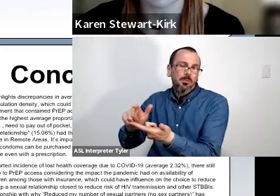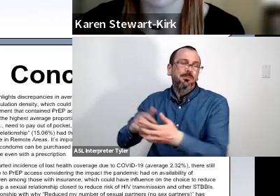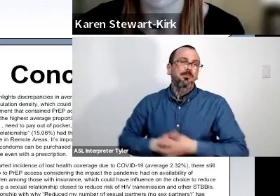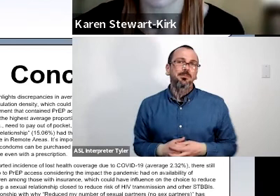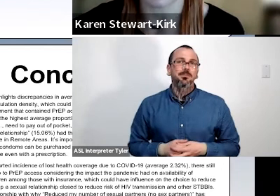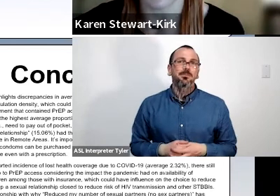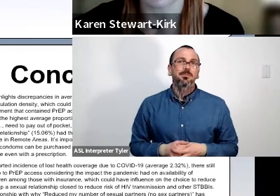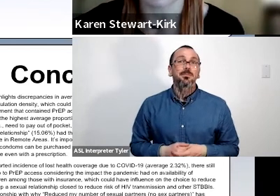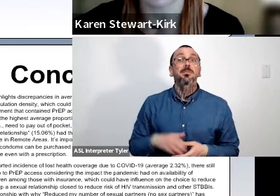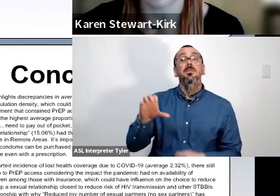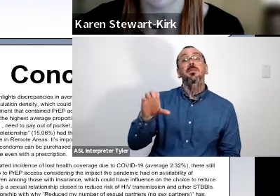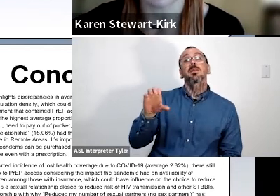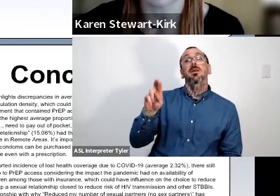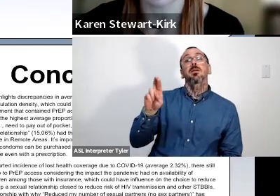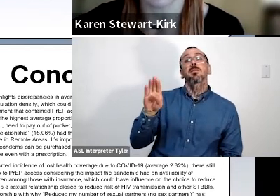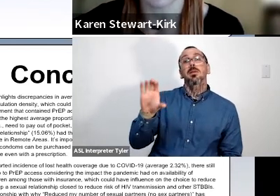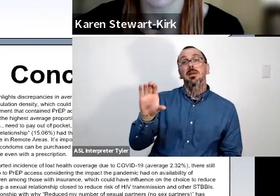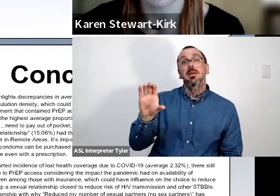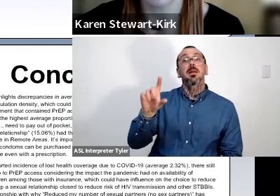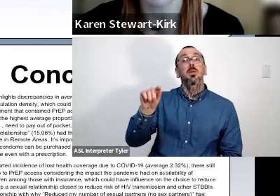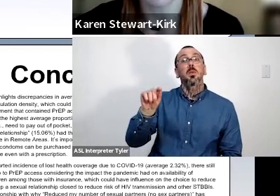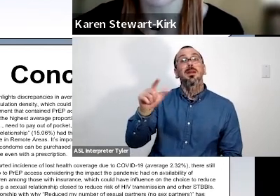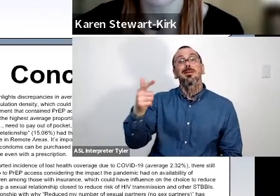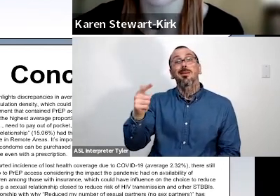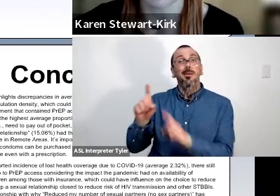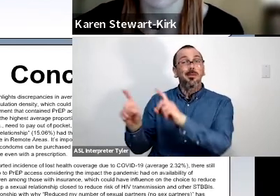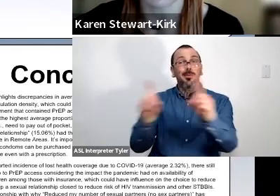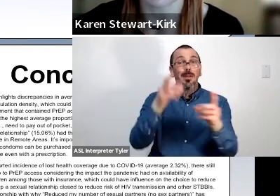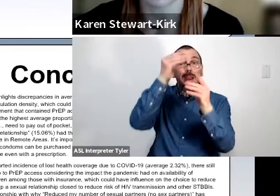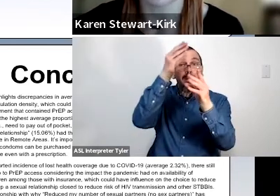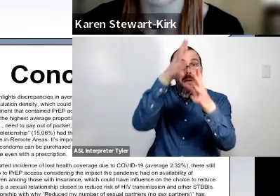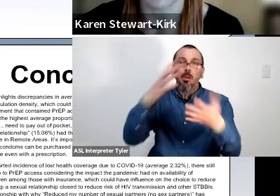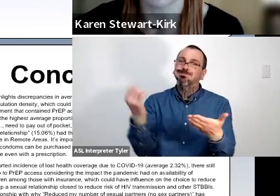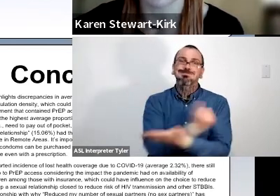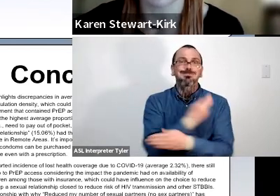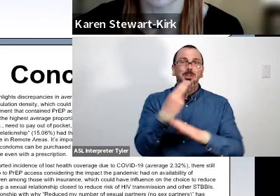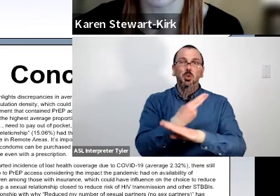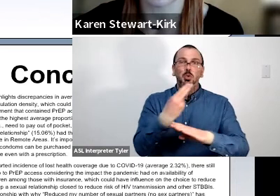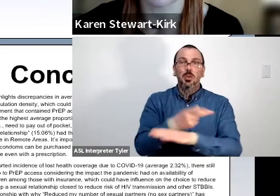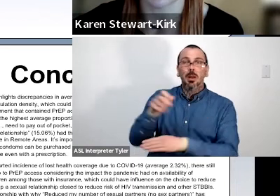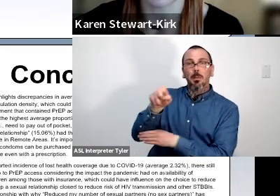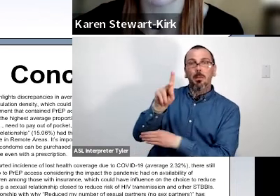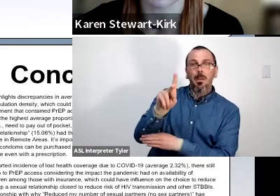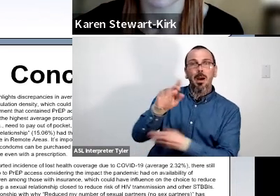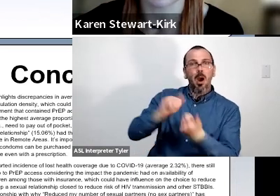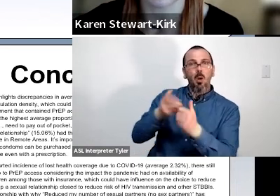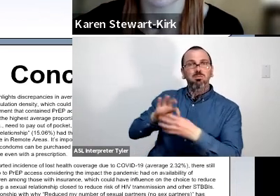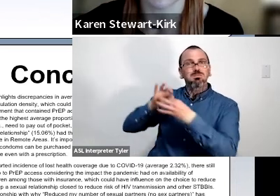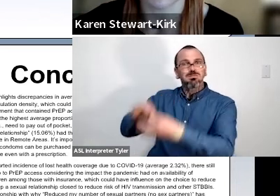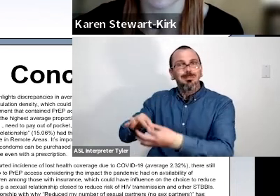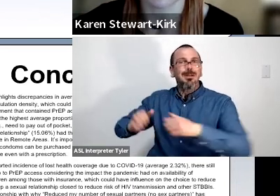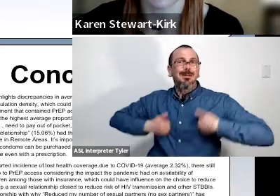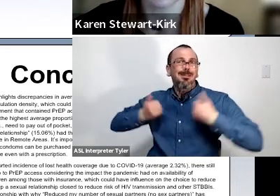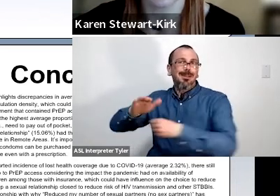community-based research center's SexNow 2021 survey data, we chose to explore PrEP access by lived environment in relation to reported PrEP